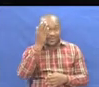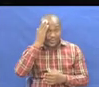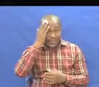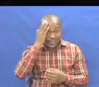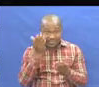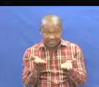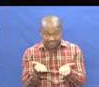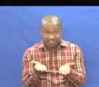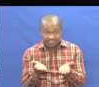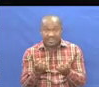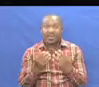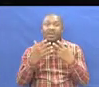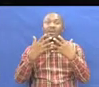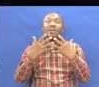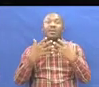We breathe oxygen.